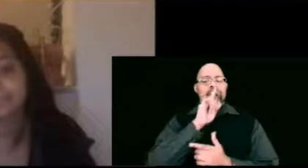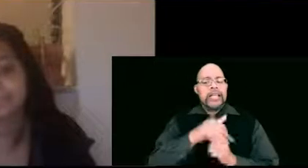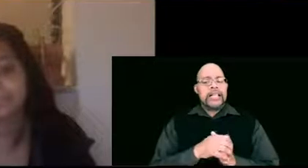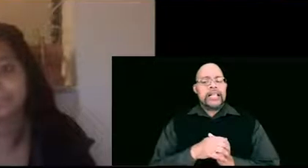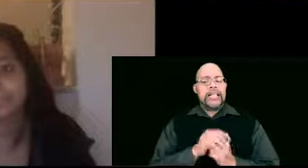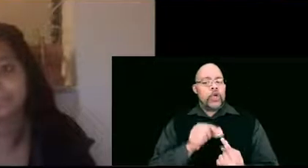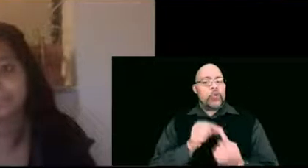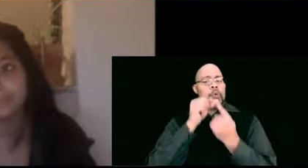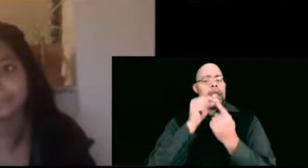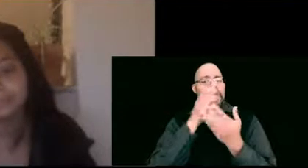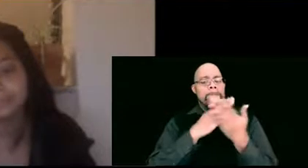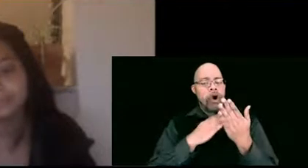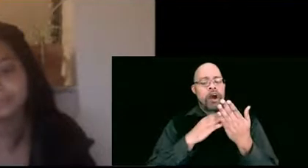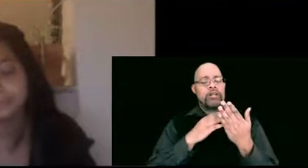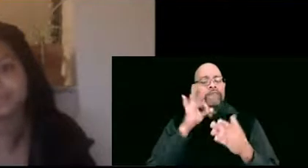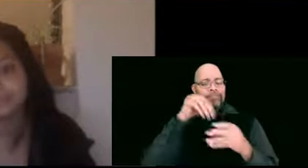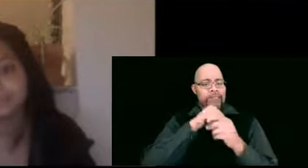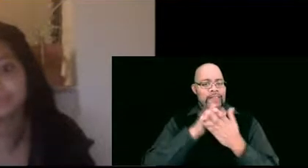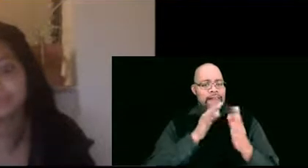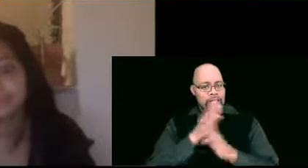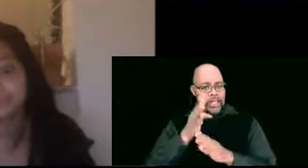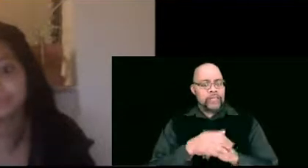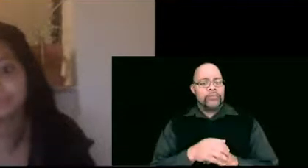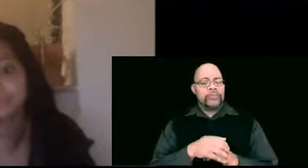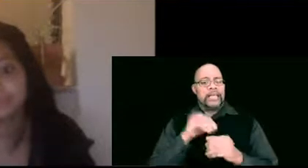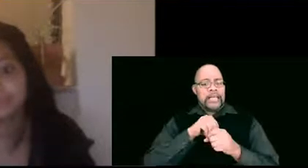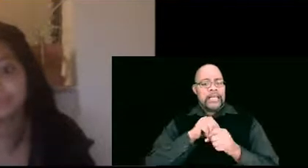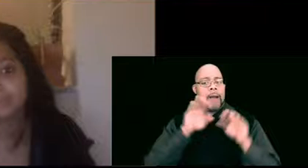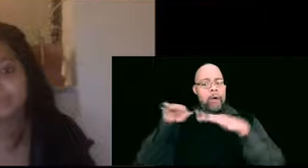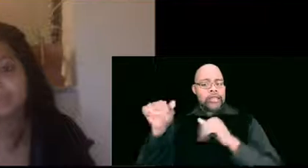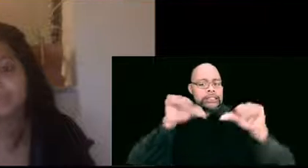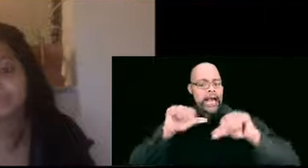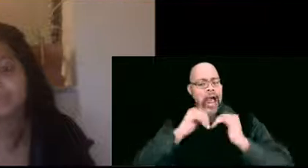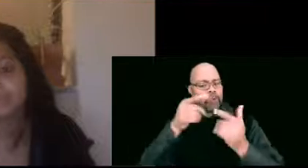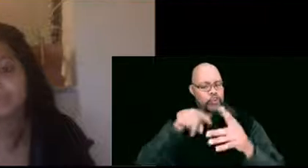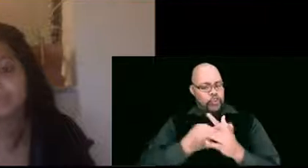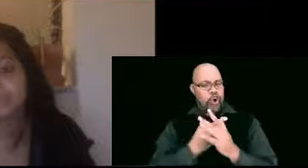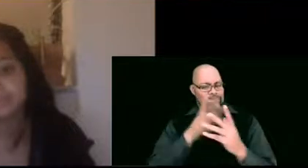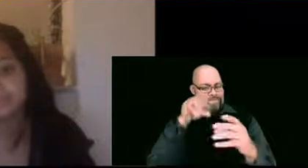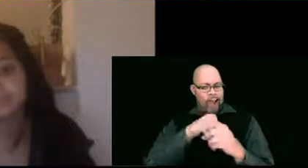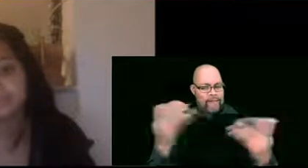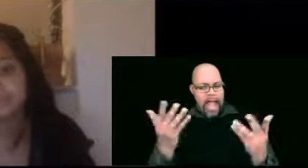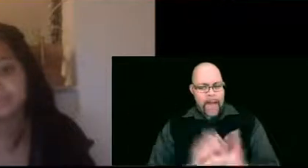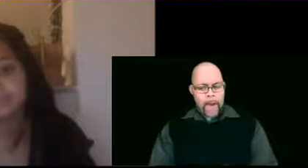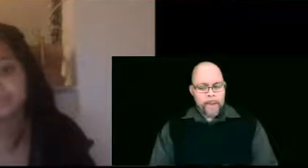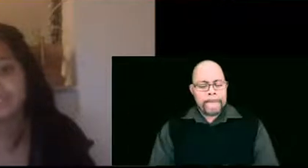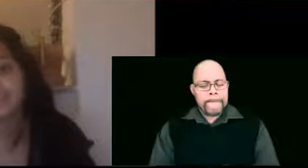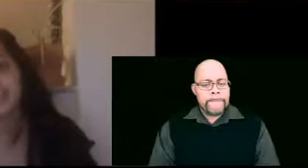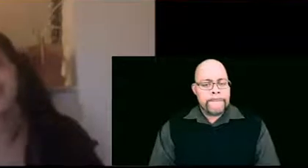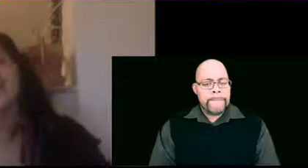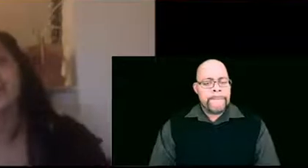is really a unique aspect of being in this field of marine science, how did you get your start?